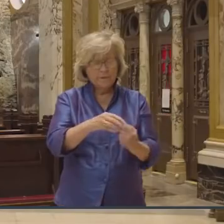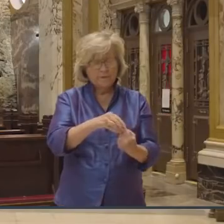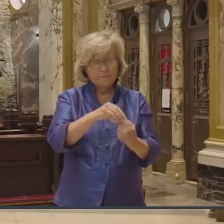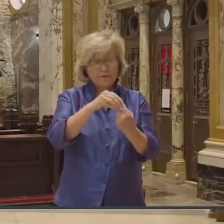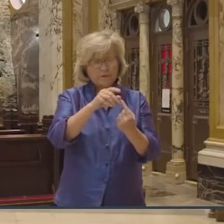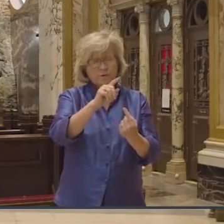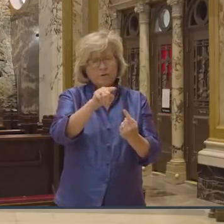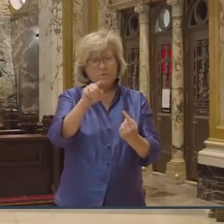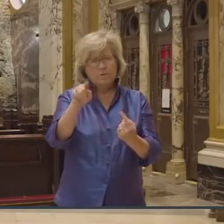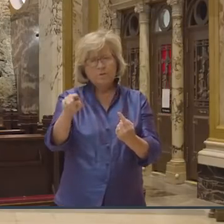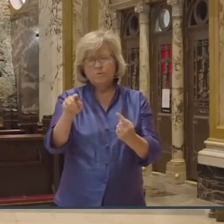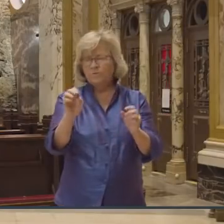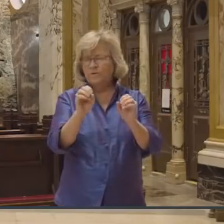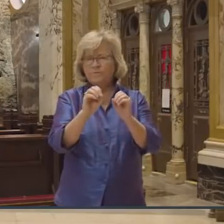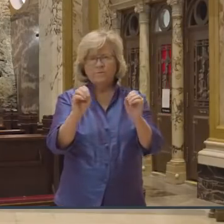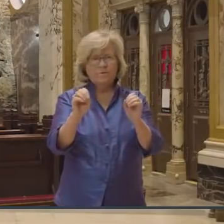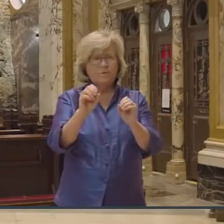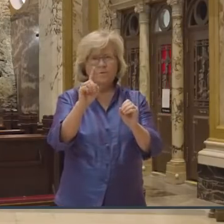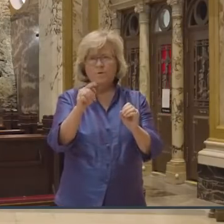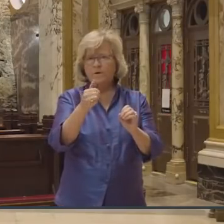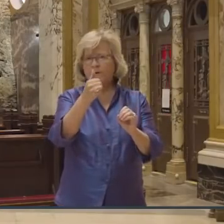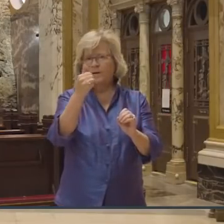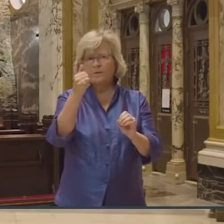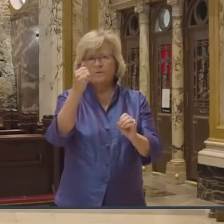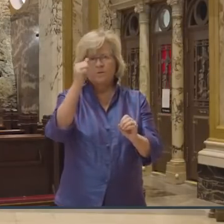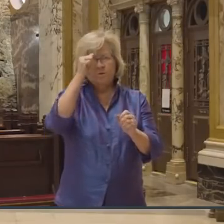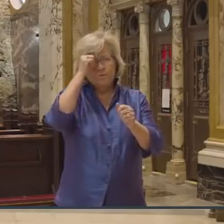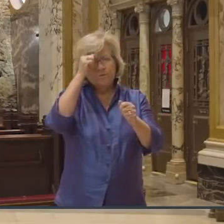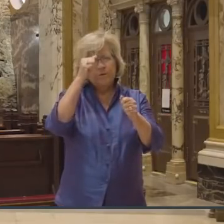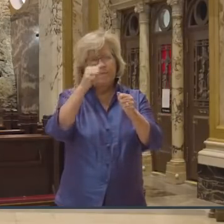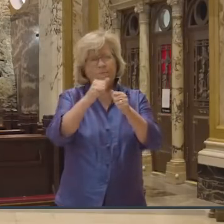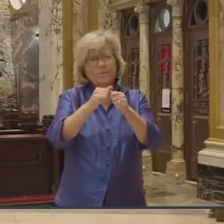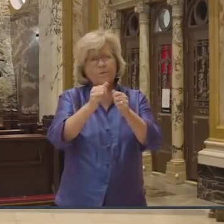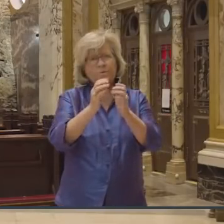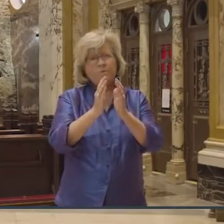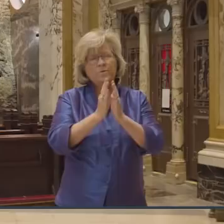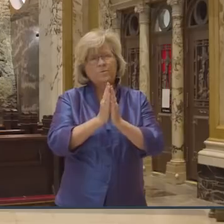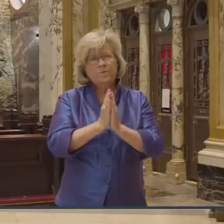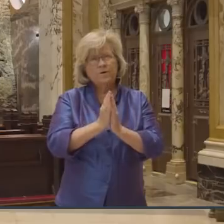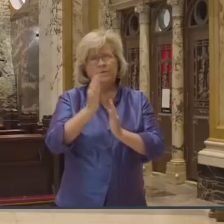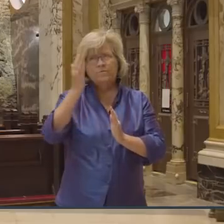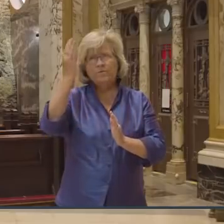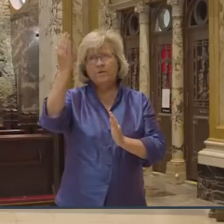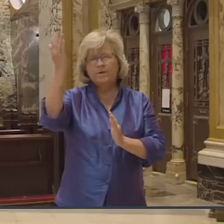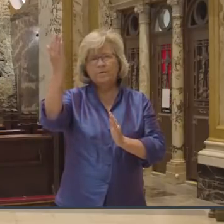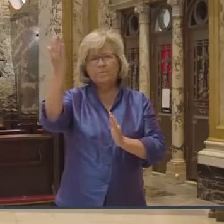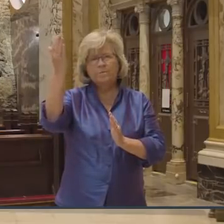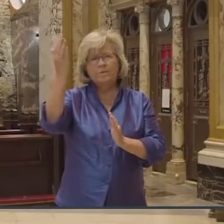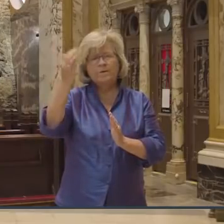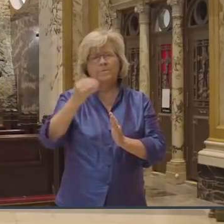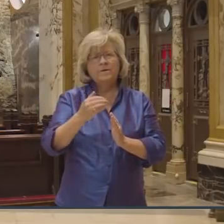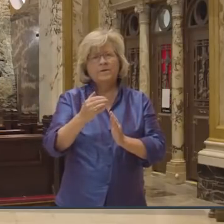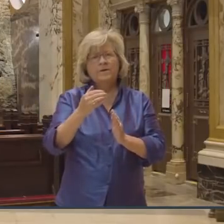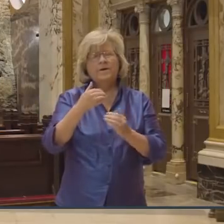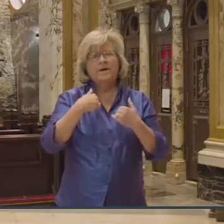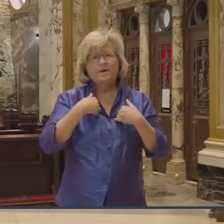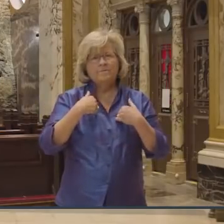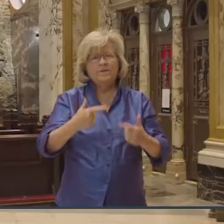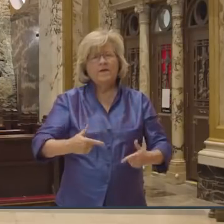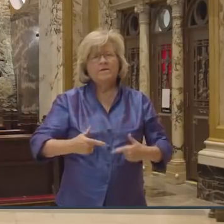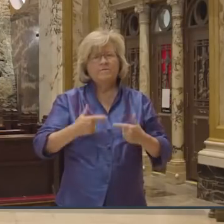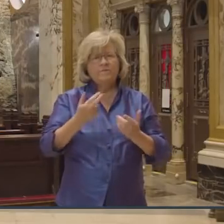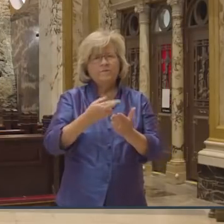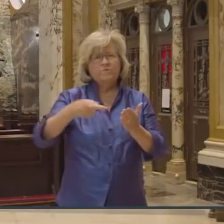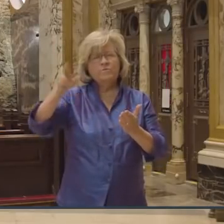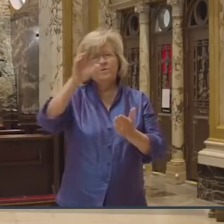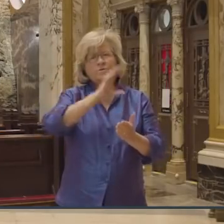especially those who have no one else to remember or pray for them, may they know the fullness of life in the risen Christ. Let